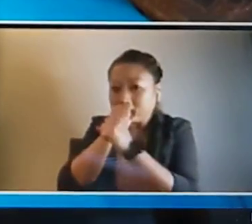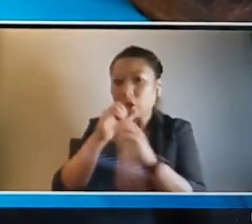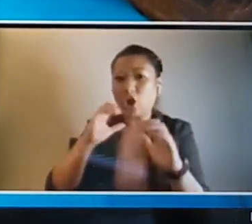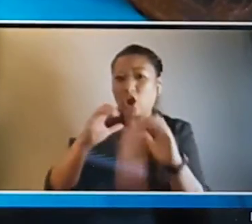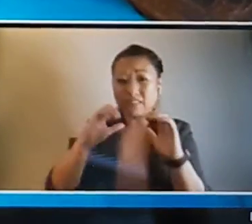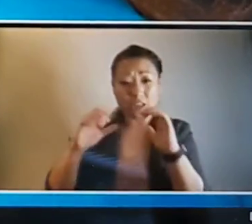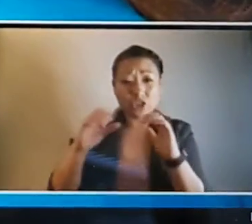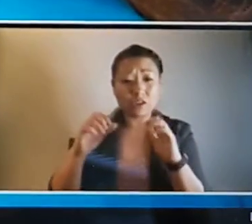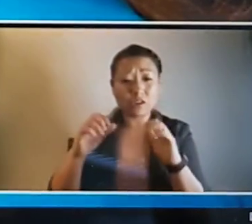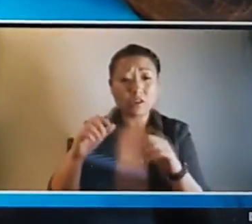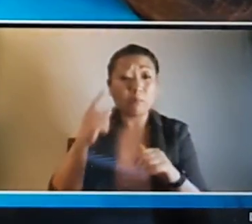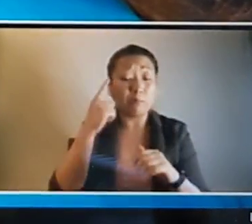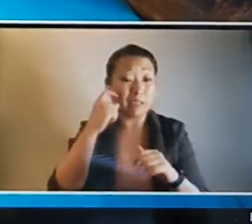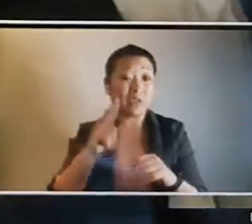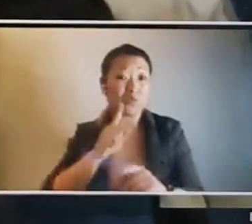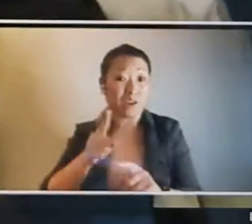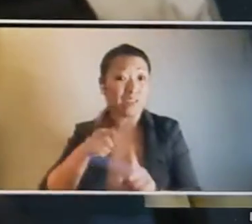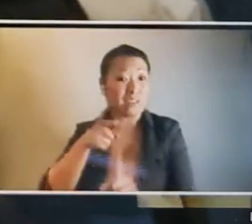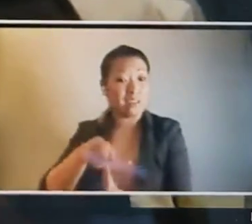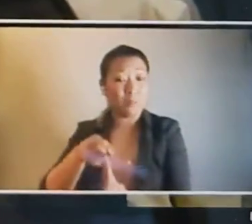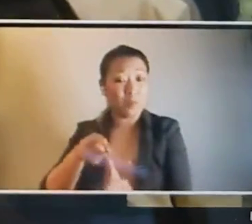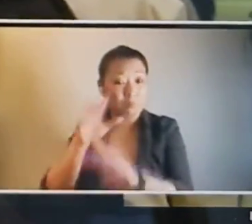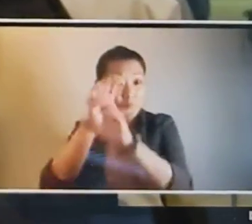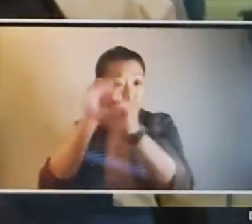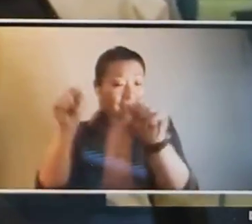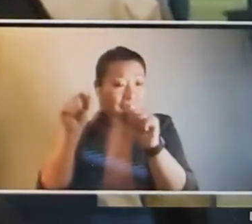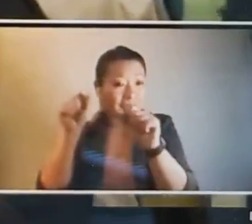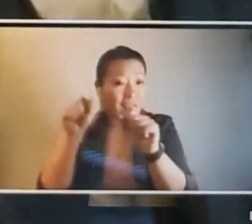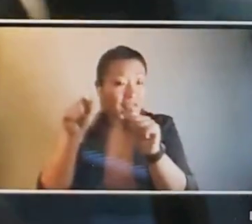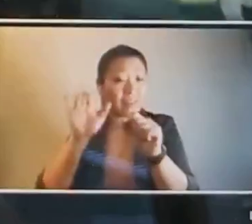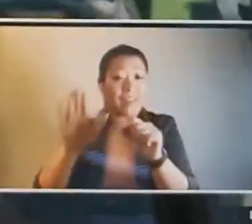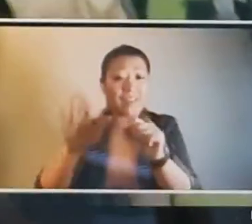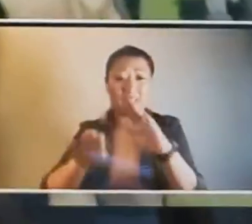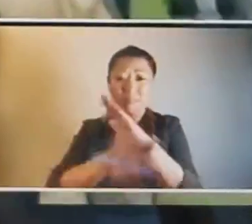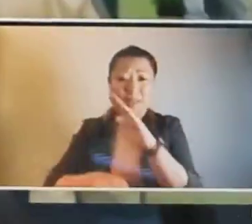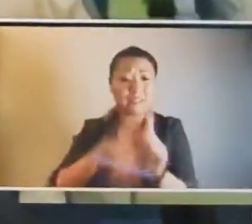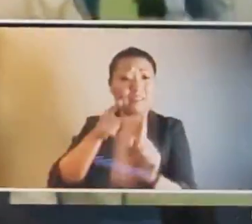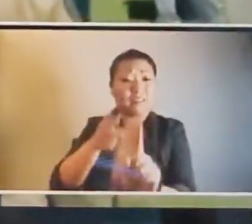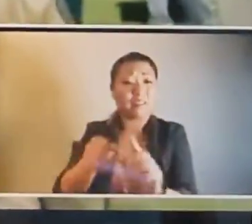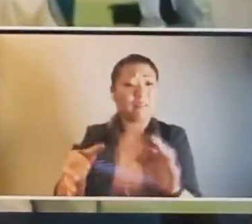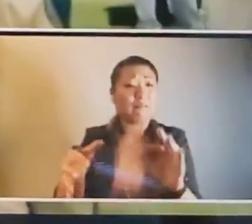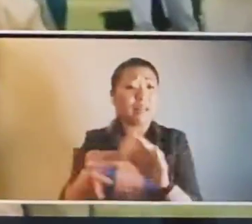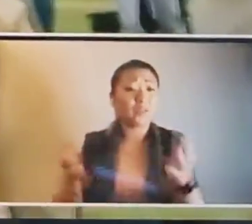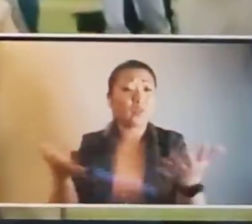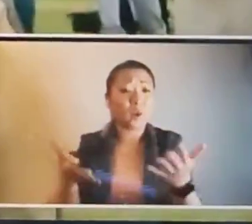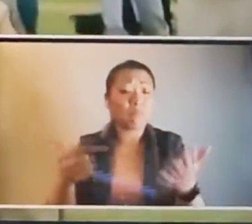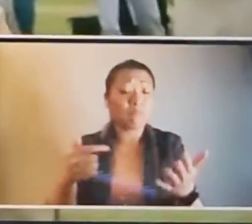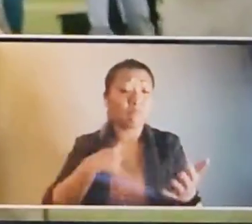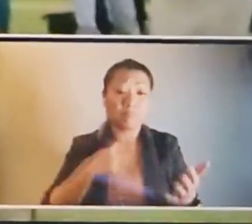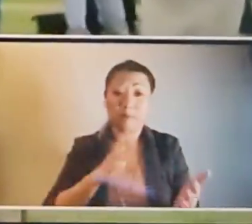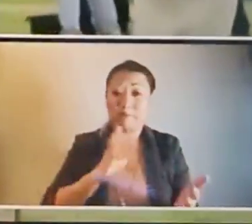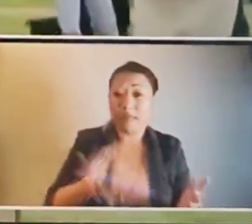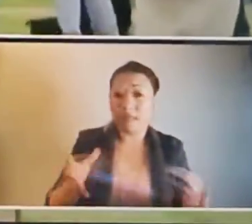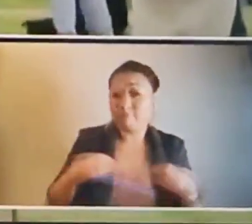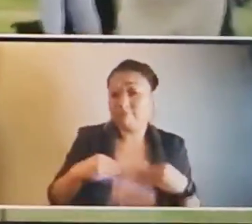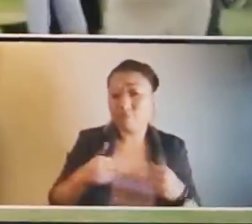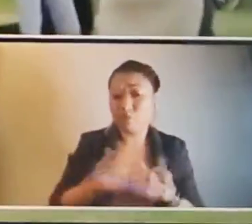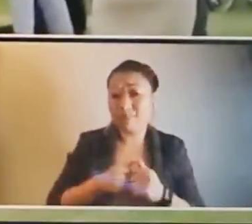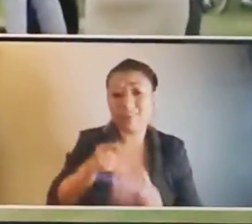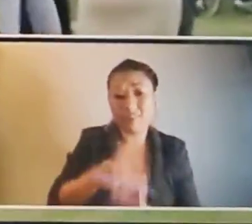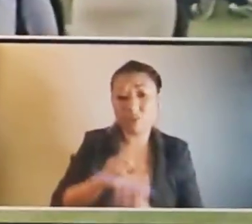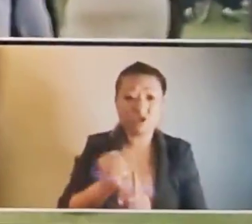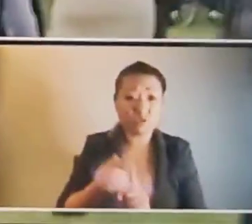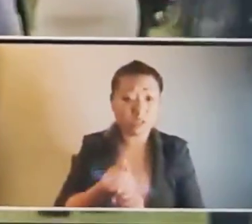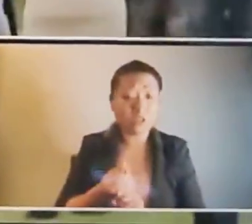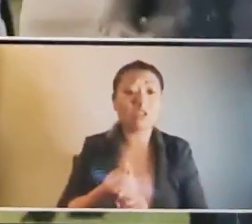saying, I'm okay with this. Leader McCarthy, the president of the United States has a briefing room steps from the Oval Office.